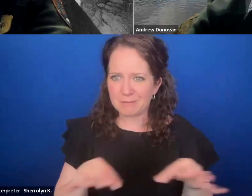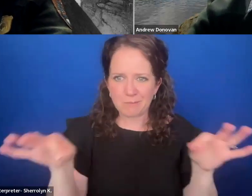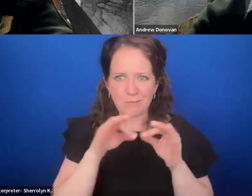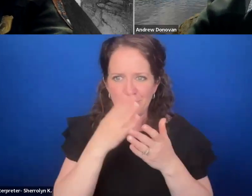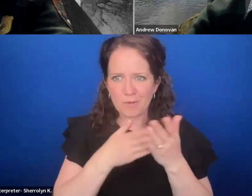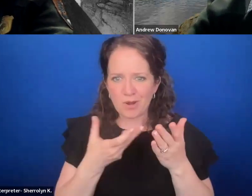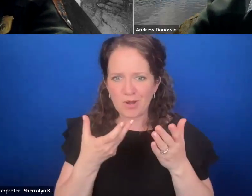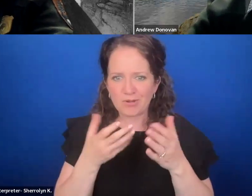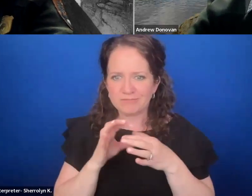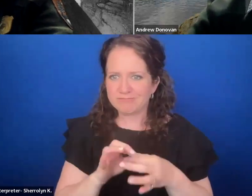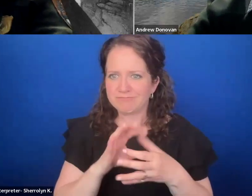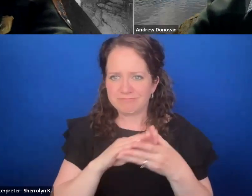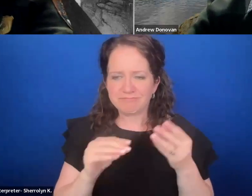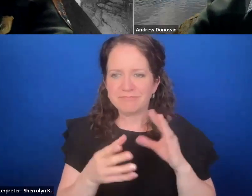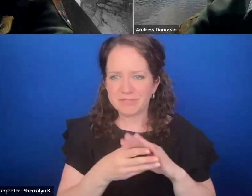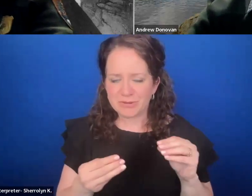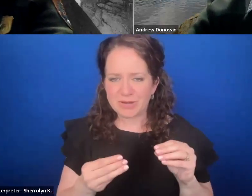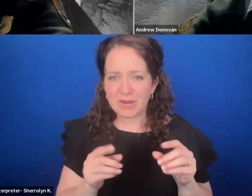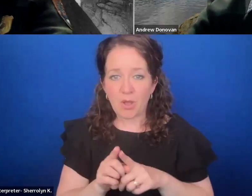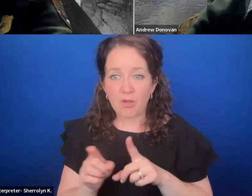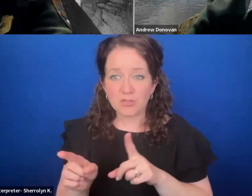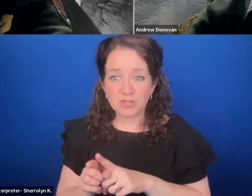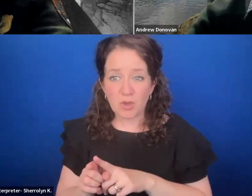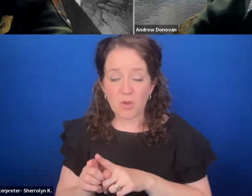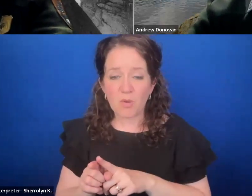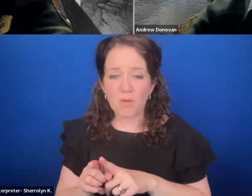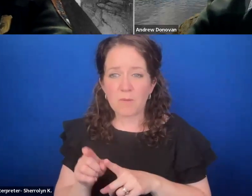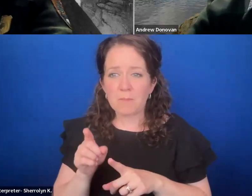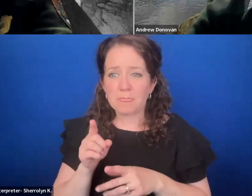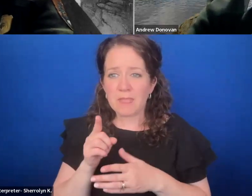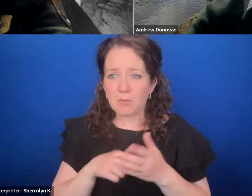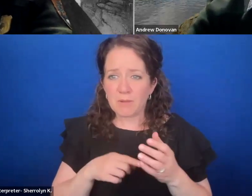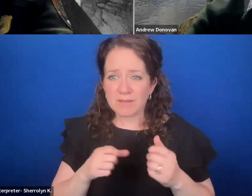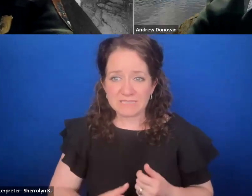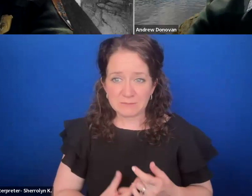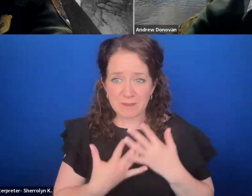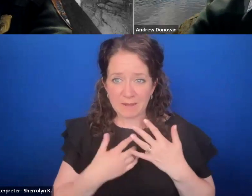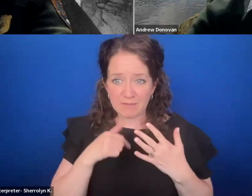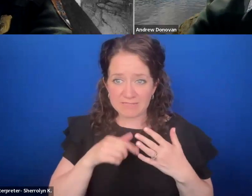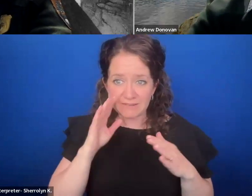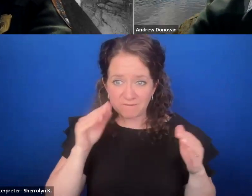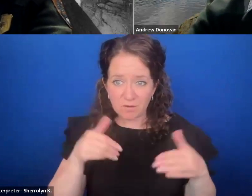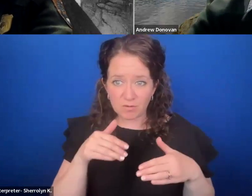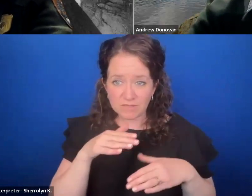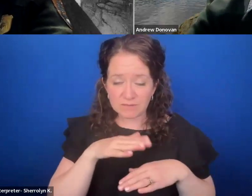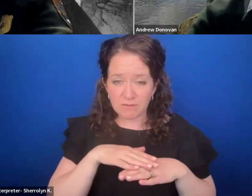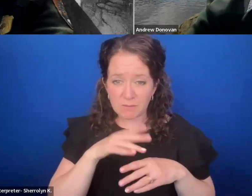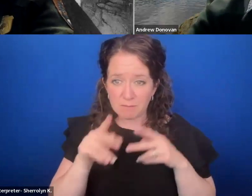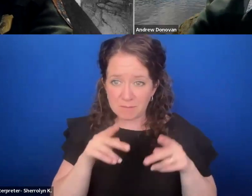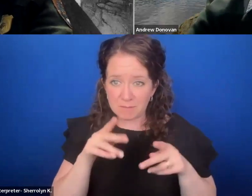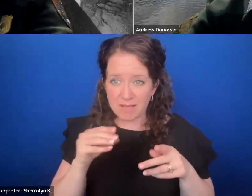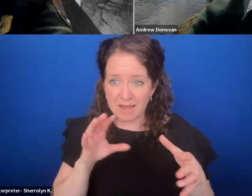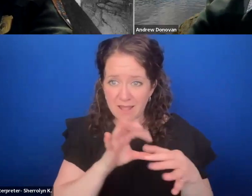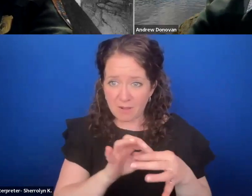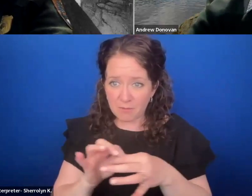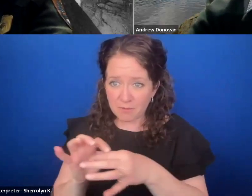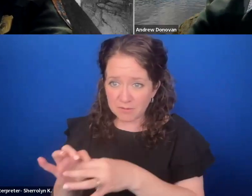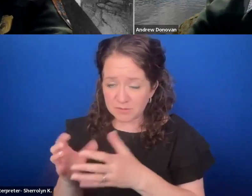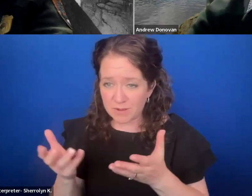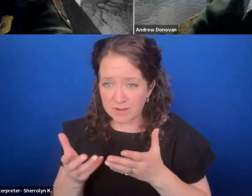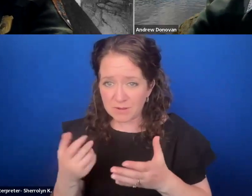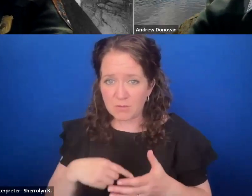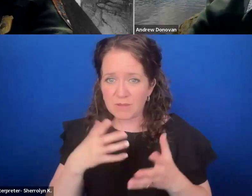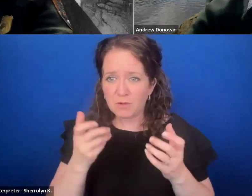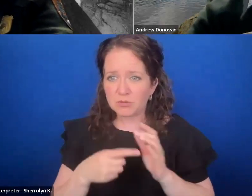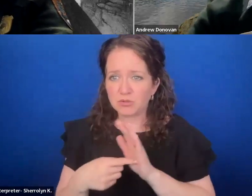I'll say too, what really inspired this particular focus on people and networks is we're always trying to show the